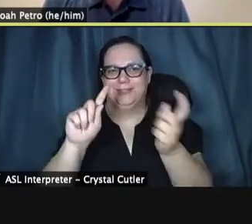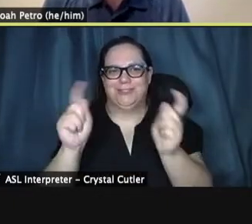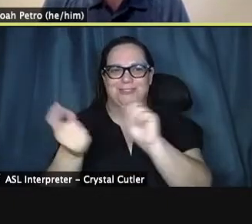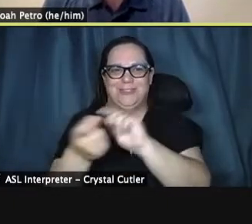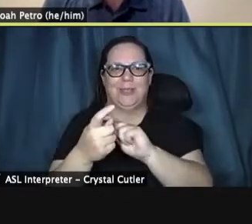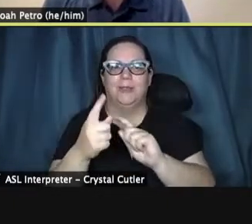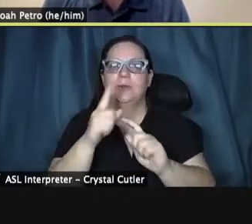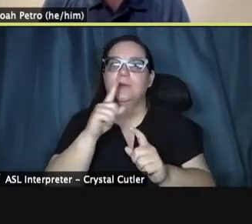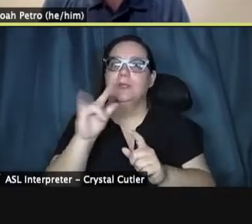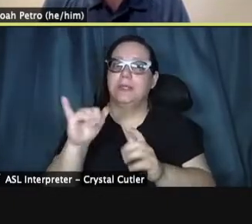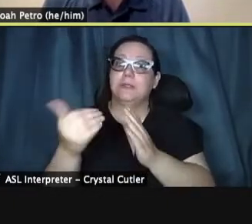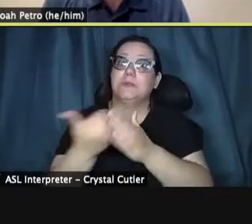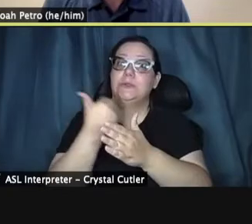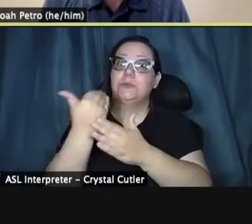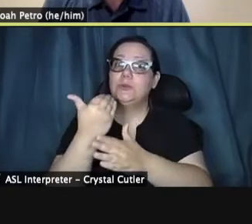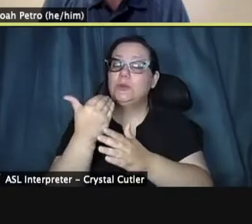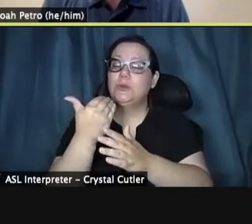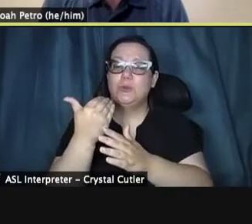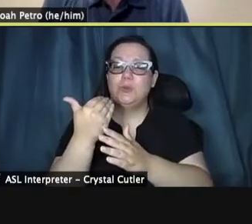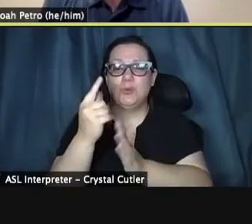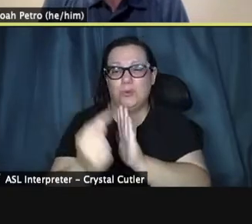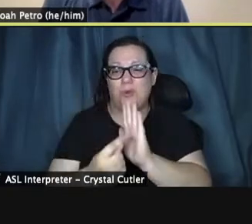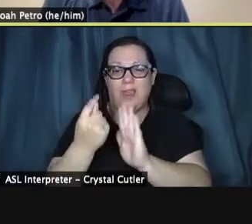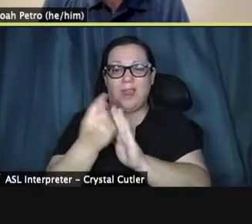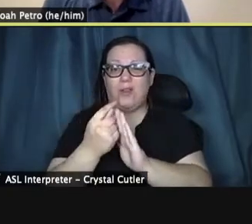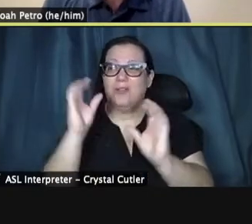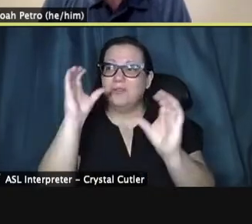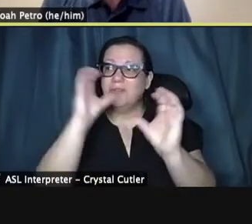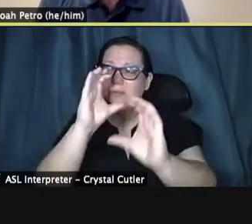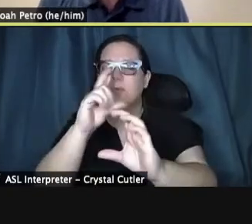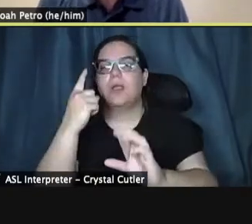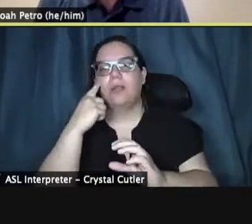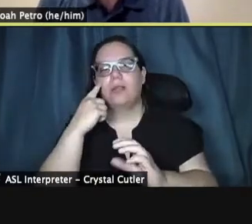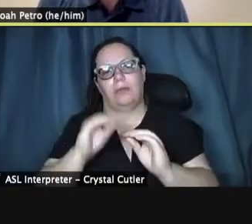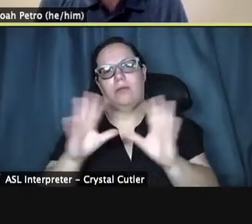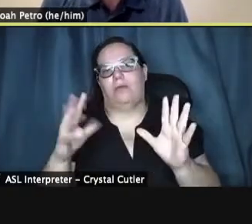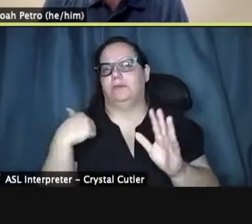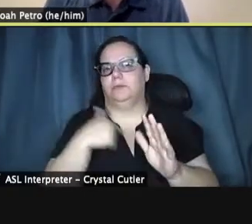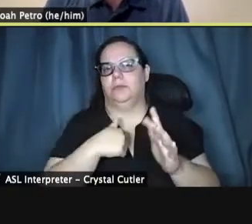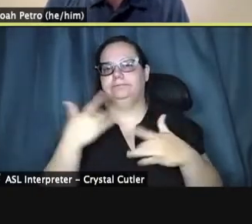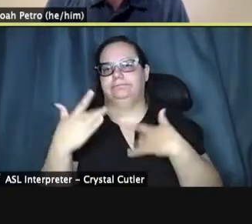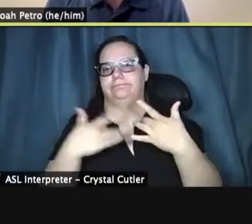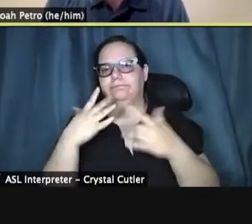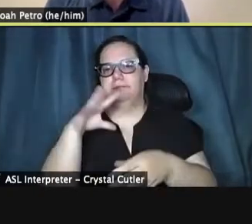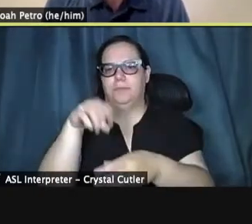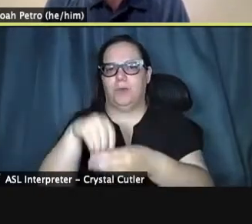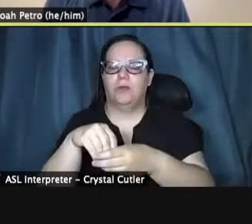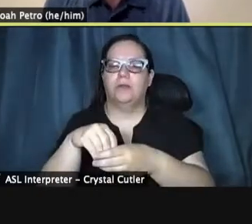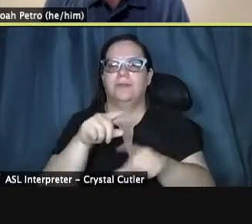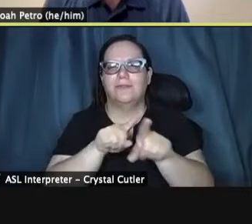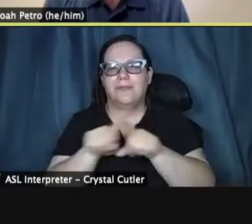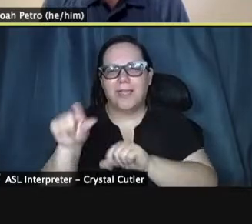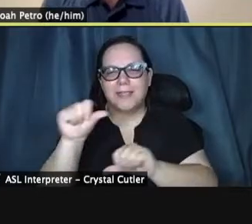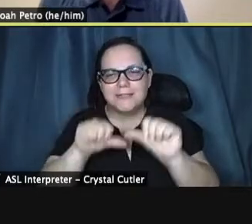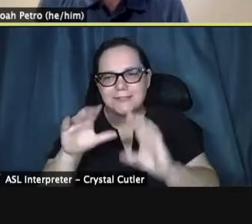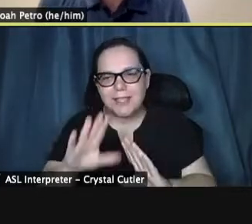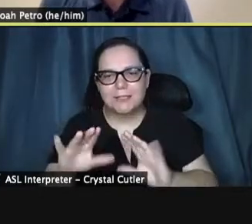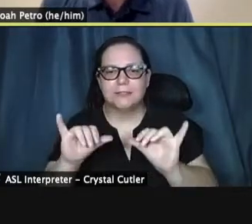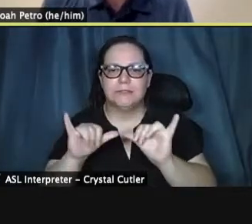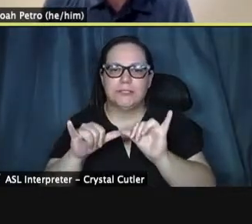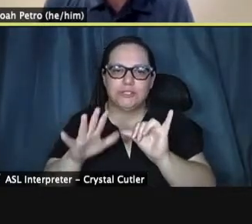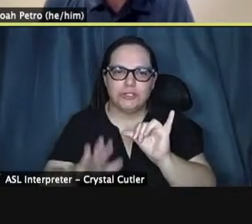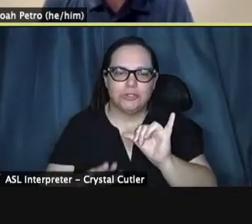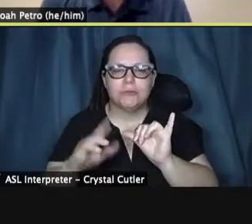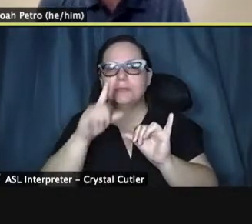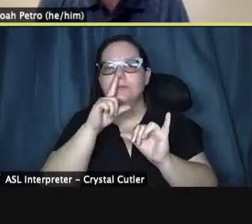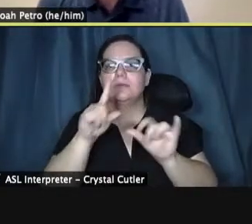new era of exploration, I think, is one that obviously we are excited to be part of as scientists and as engineers. But we also look for